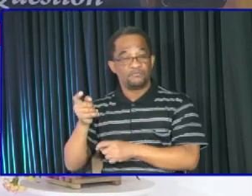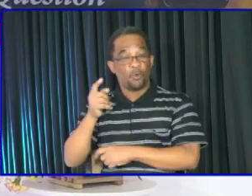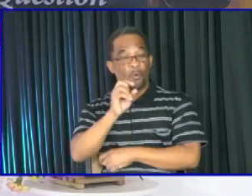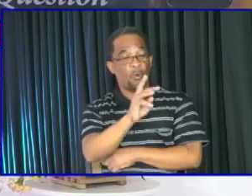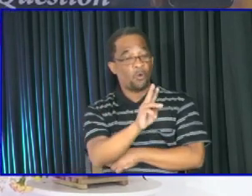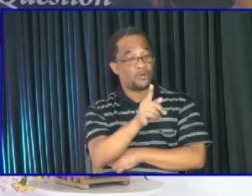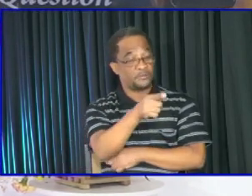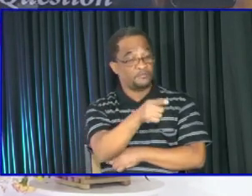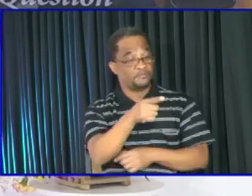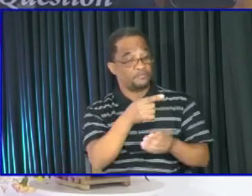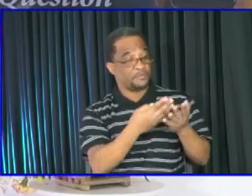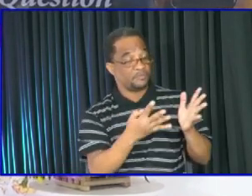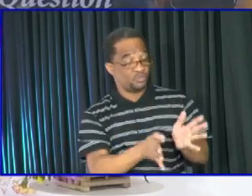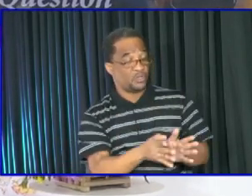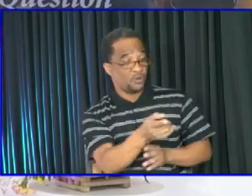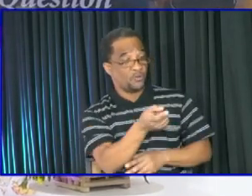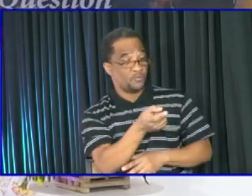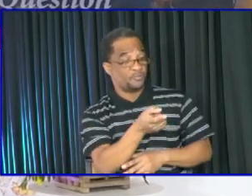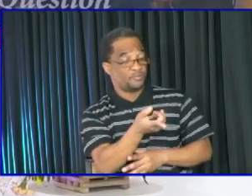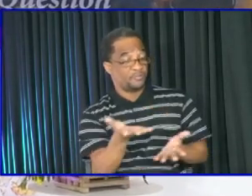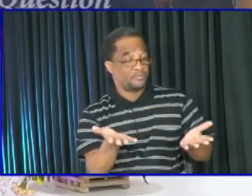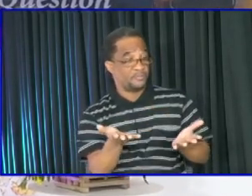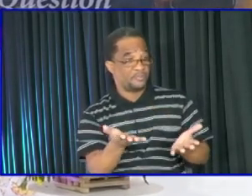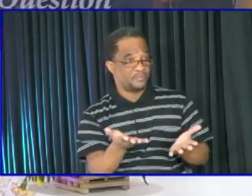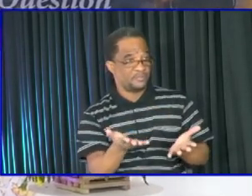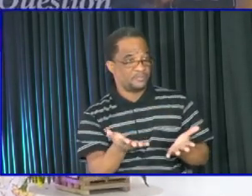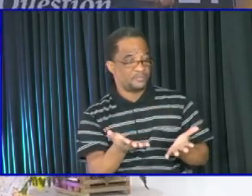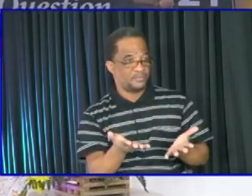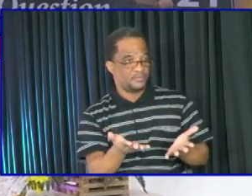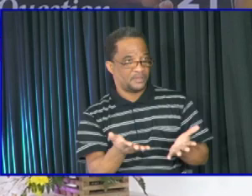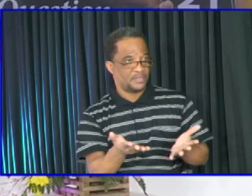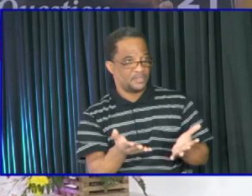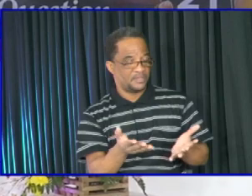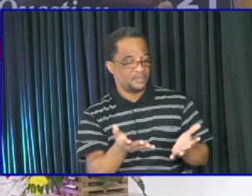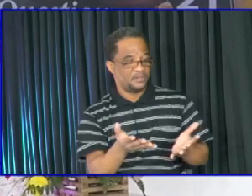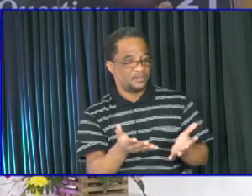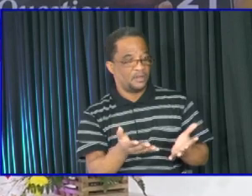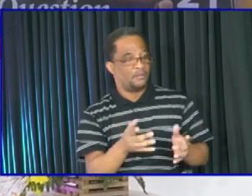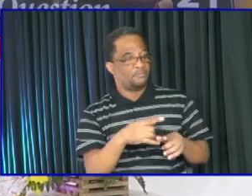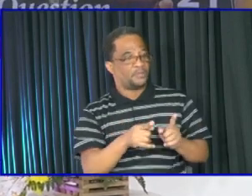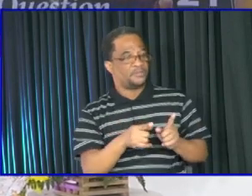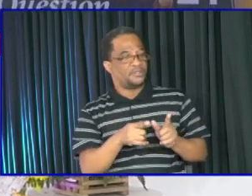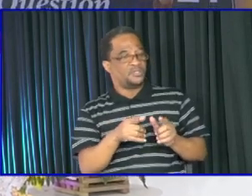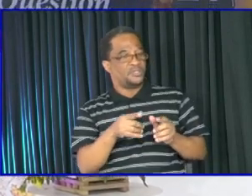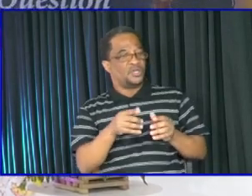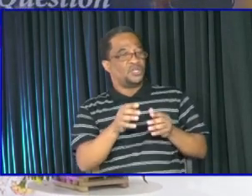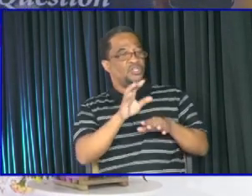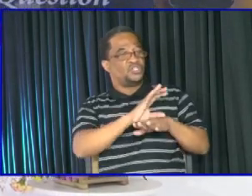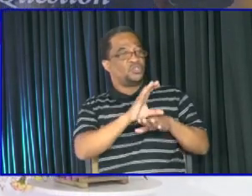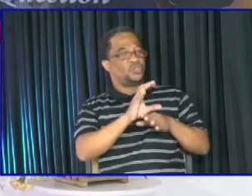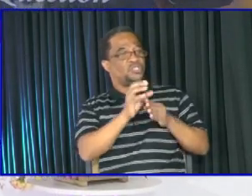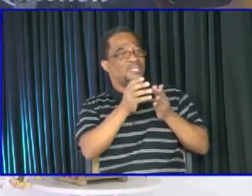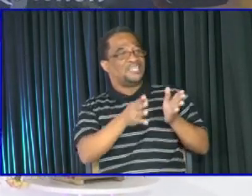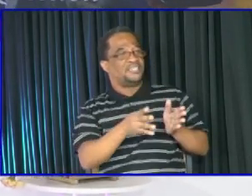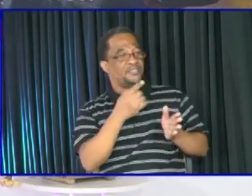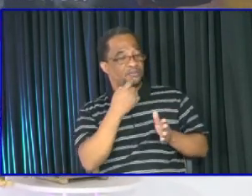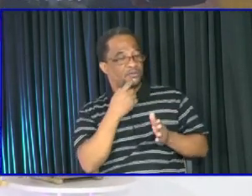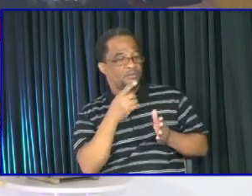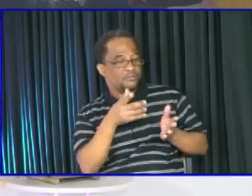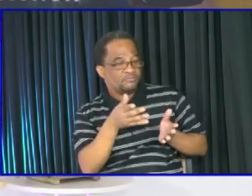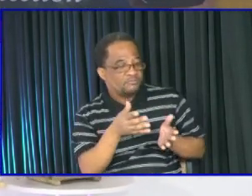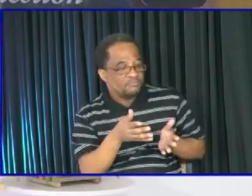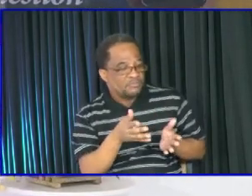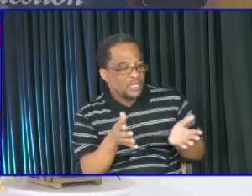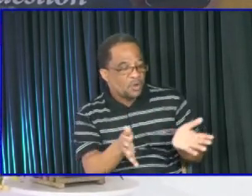people at the time, having been persuaded by the church leaders. You know, church, I'm not